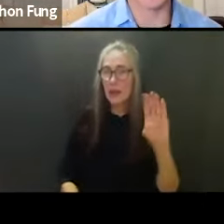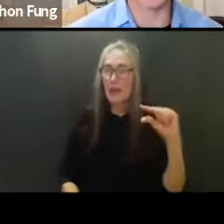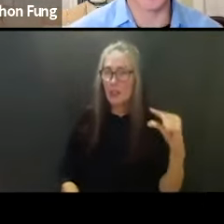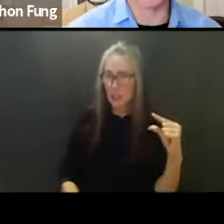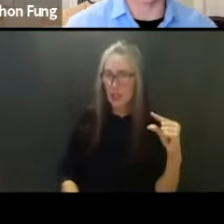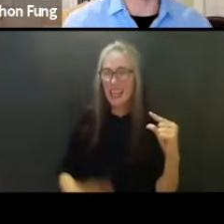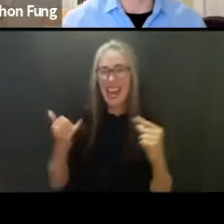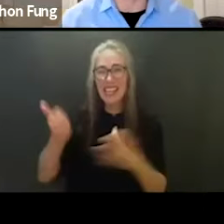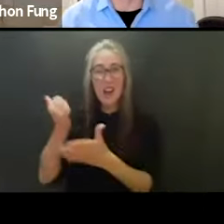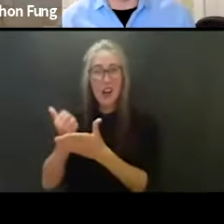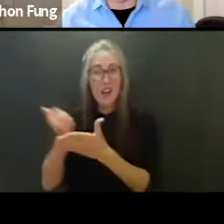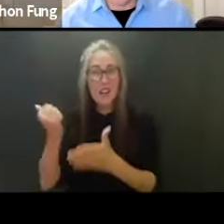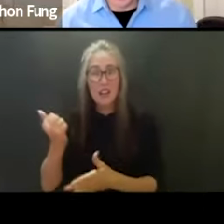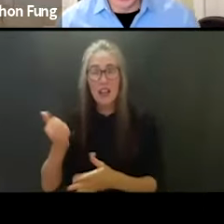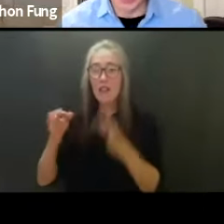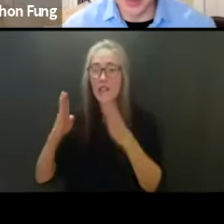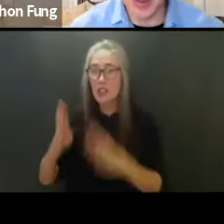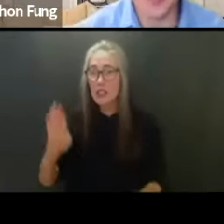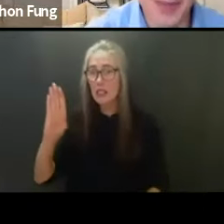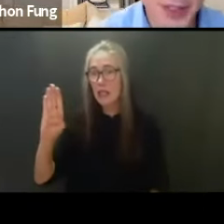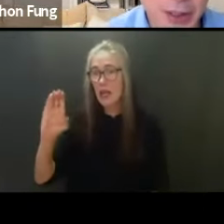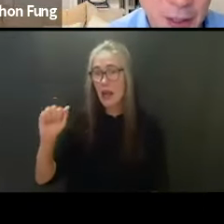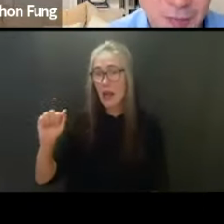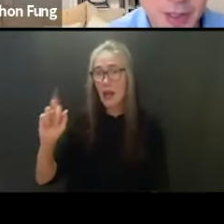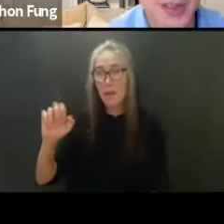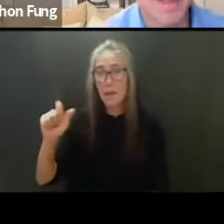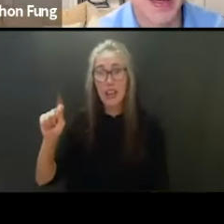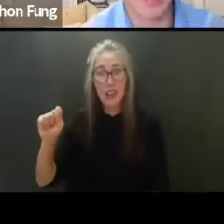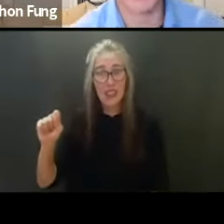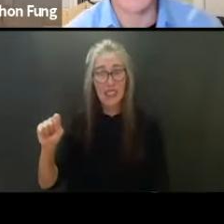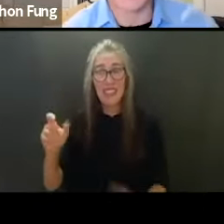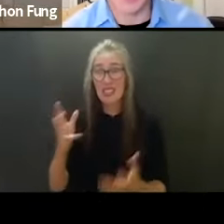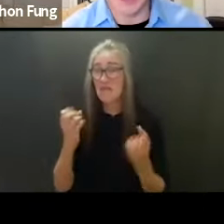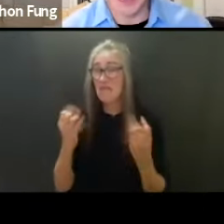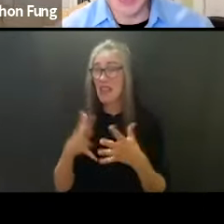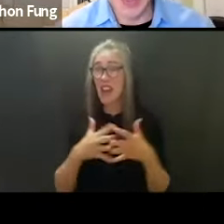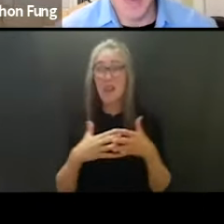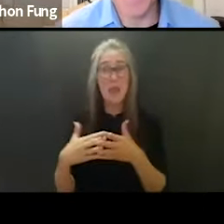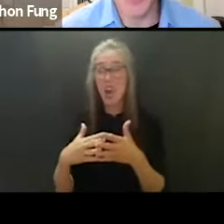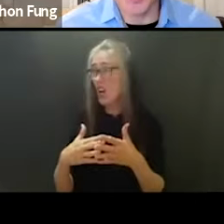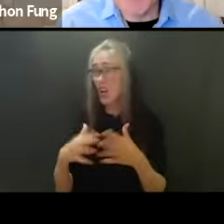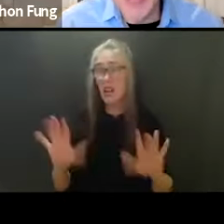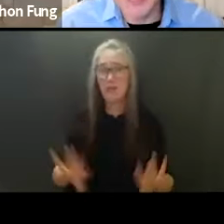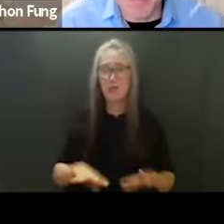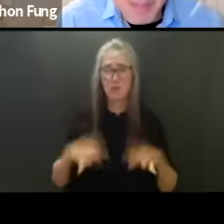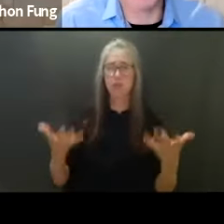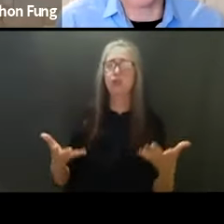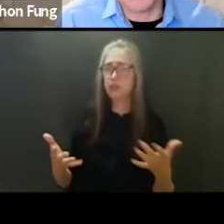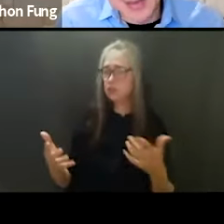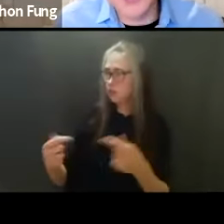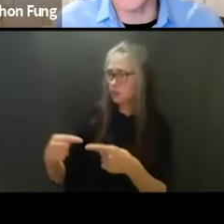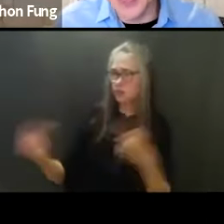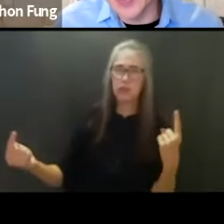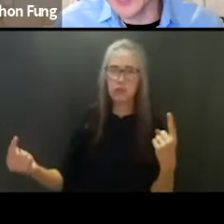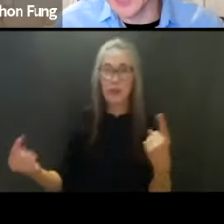Justice Ginsburg and the confirmation of Justice Barrett recently. America